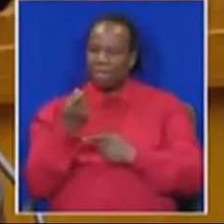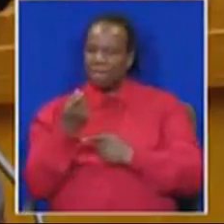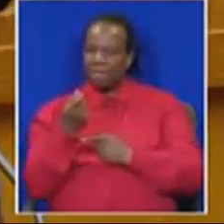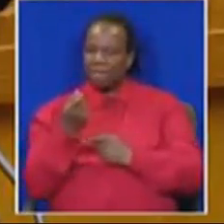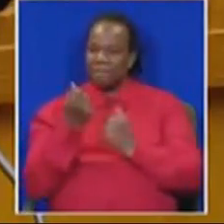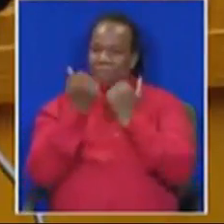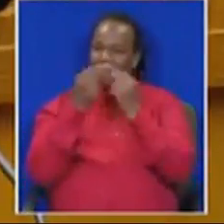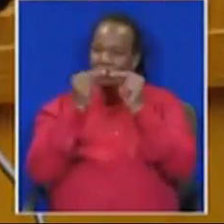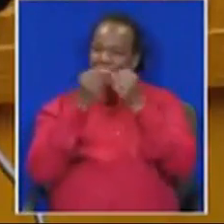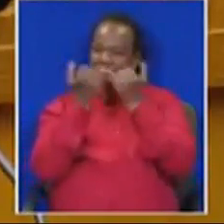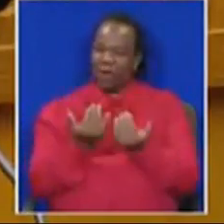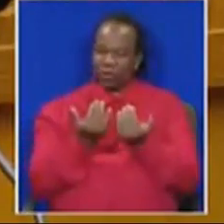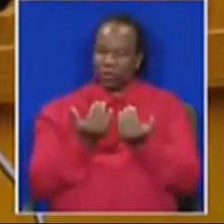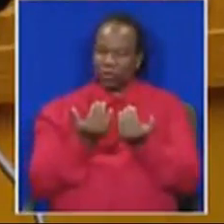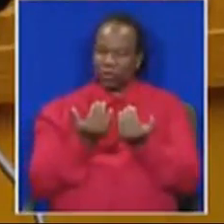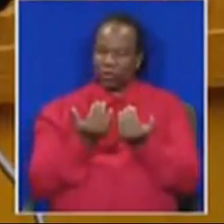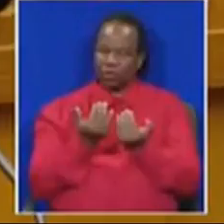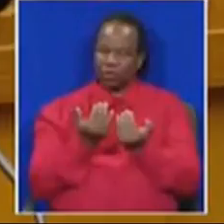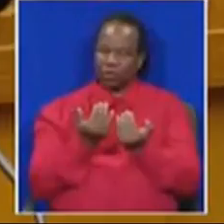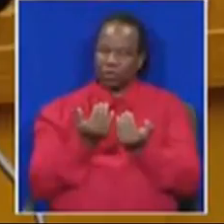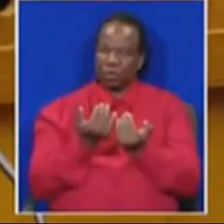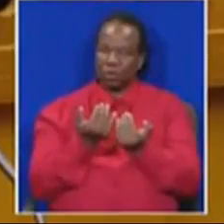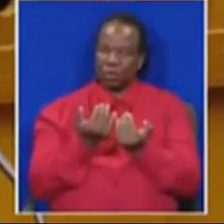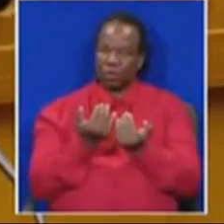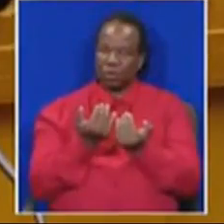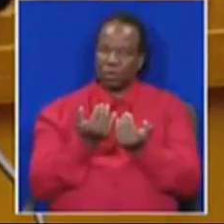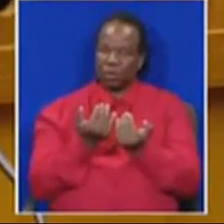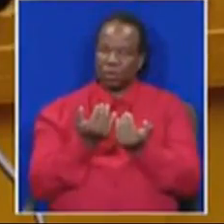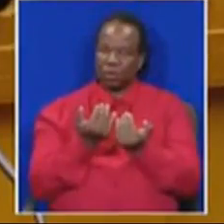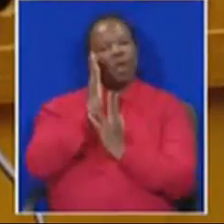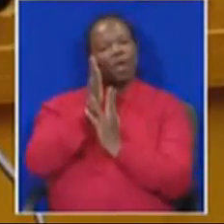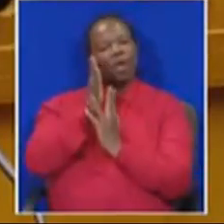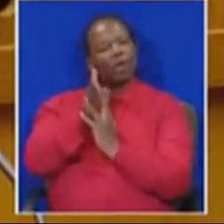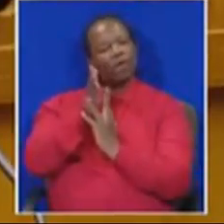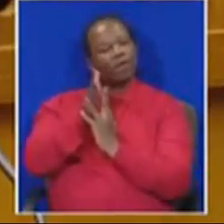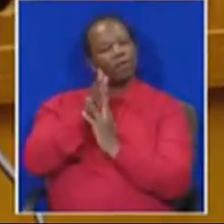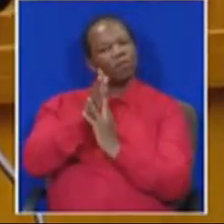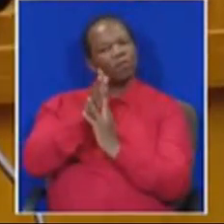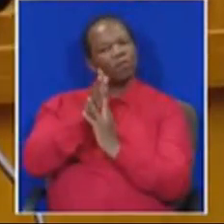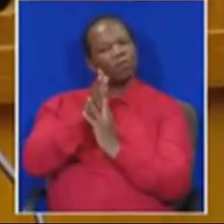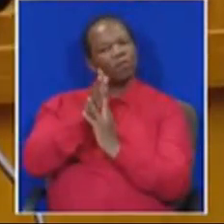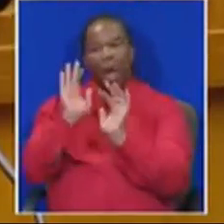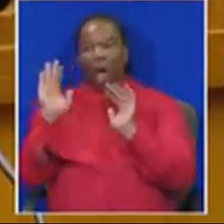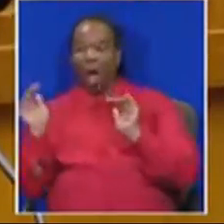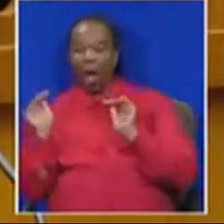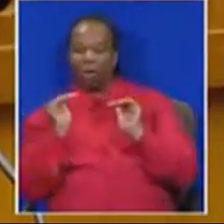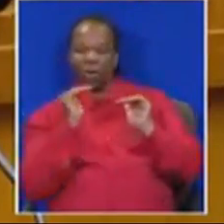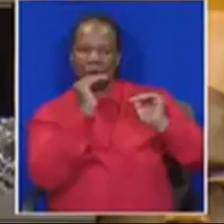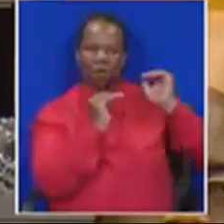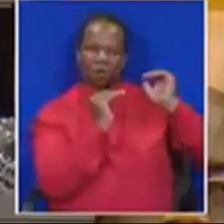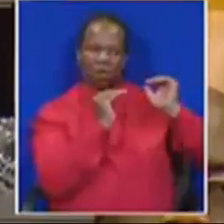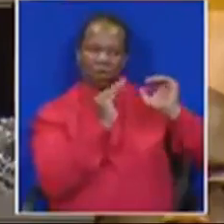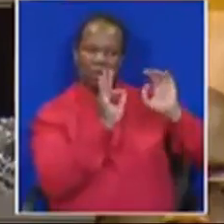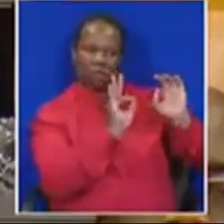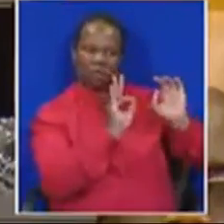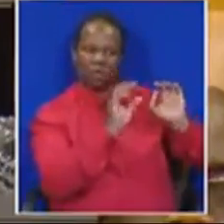We are going to intervene decisively to stabilize and revitalize state-owned